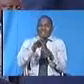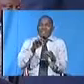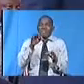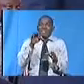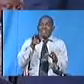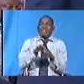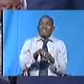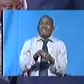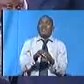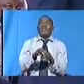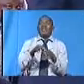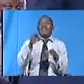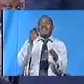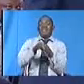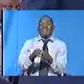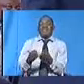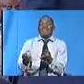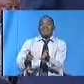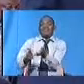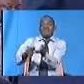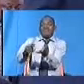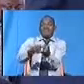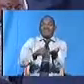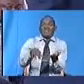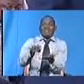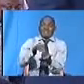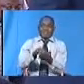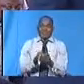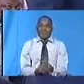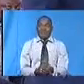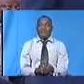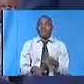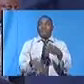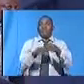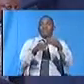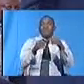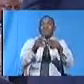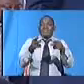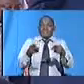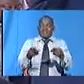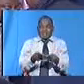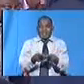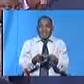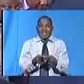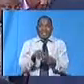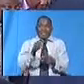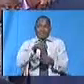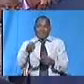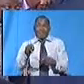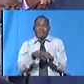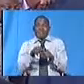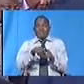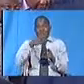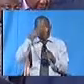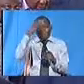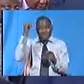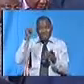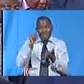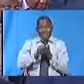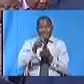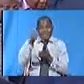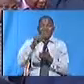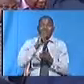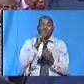centers in prescribed manner. And they would like you to ignore the fact that they haven't brought before your lordship a